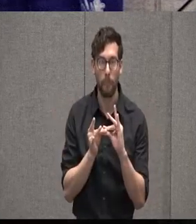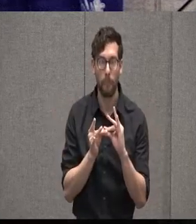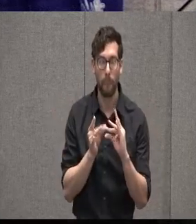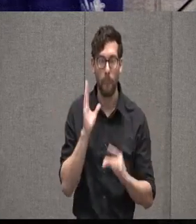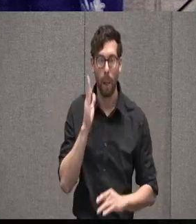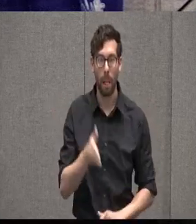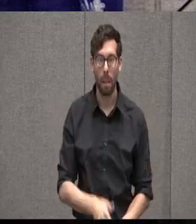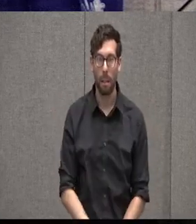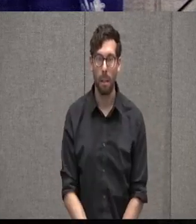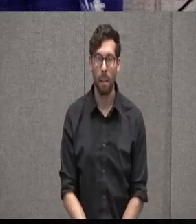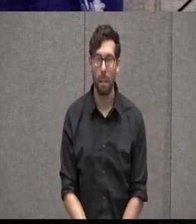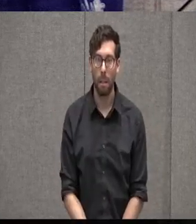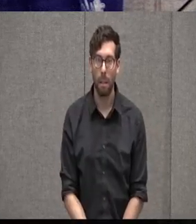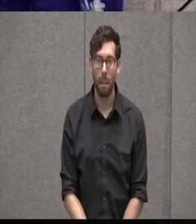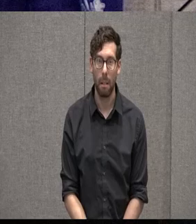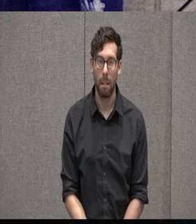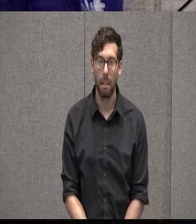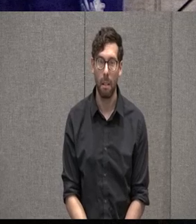Oop. Did I do that wrong?